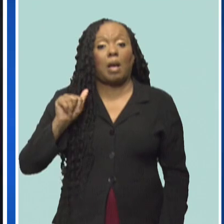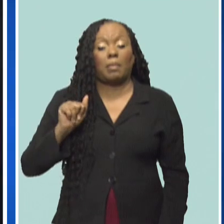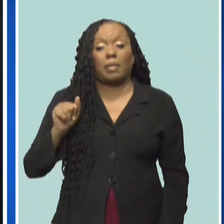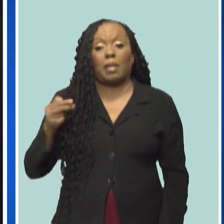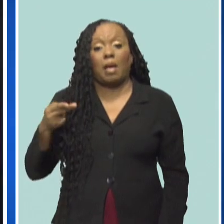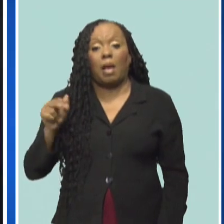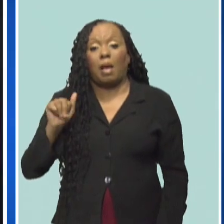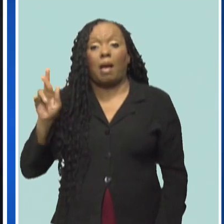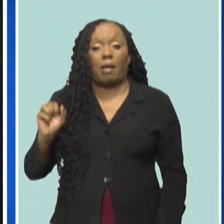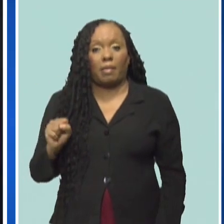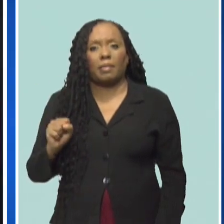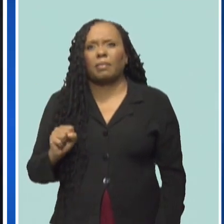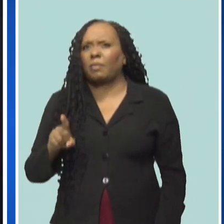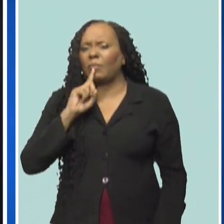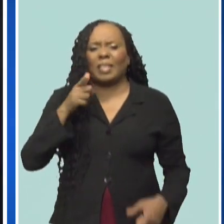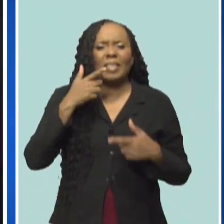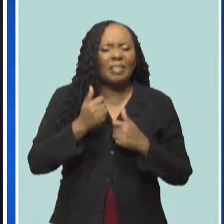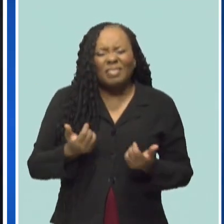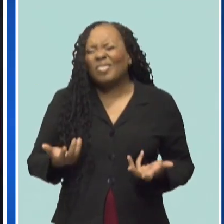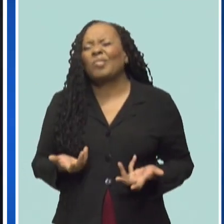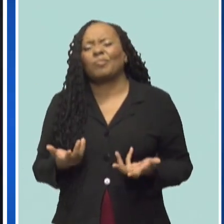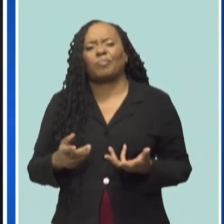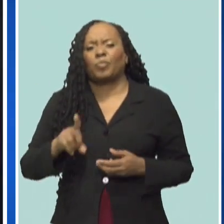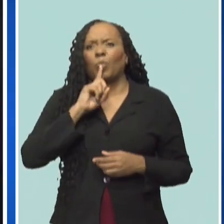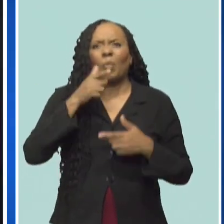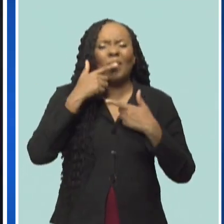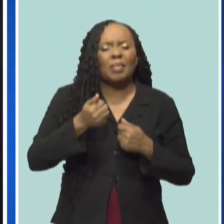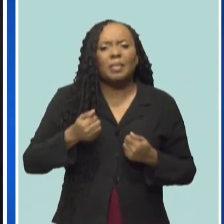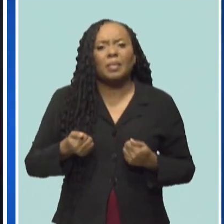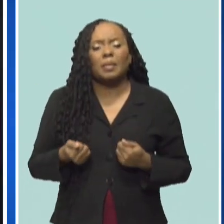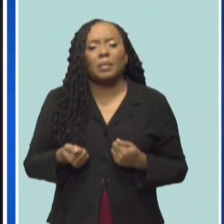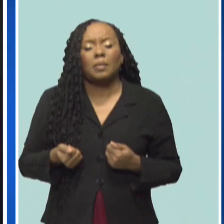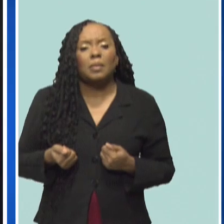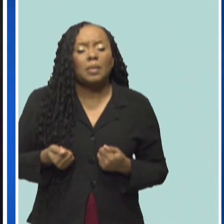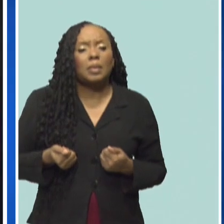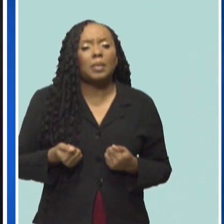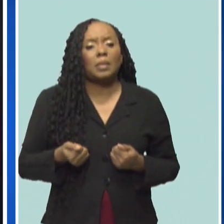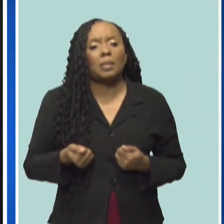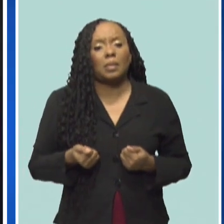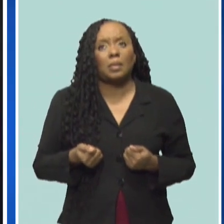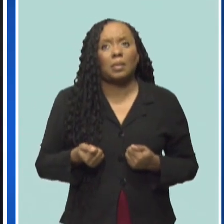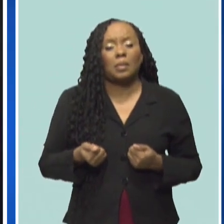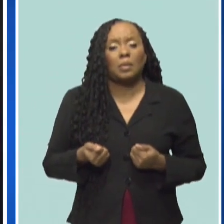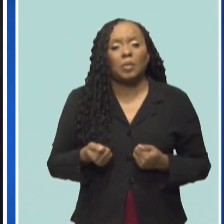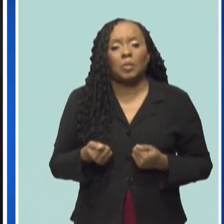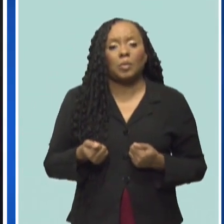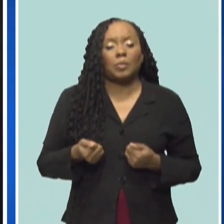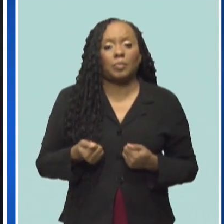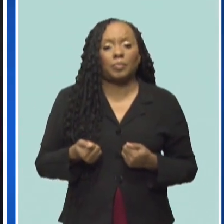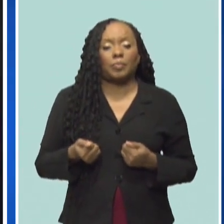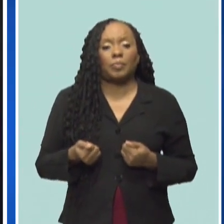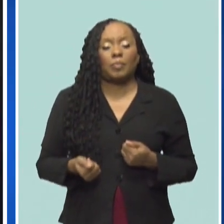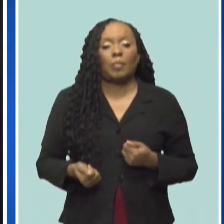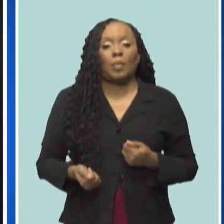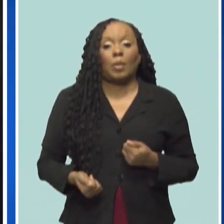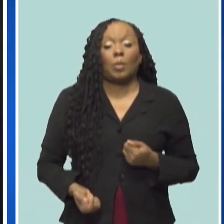both sides, but it's been interesting that you've had one of the candidates where his imperfections have been manifest, and